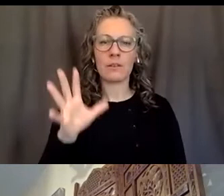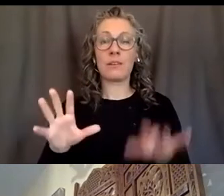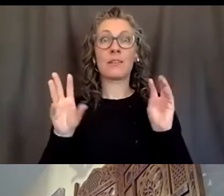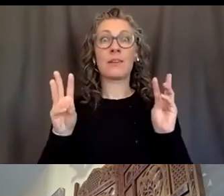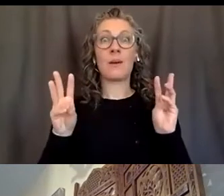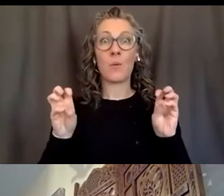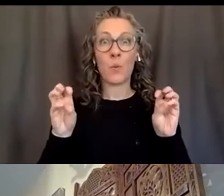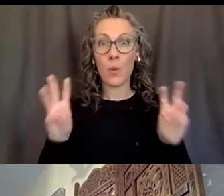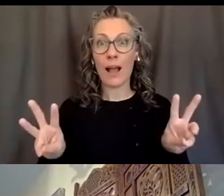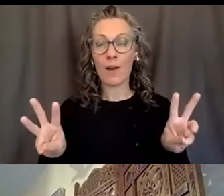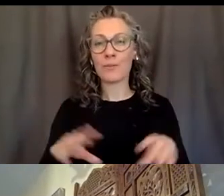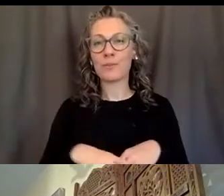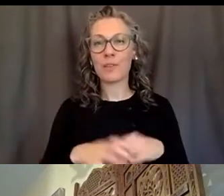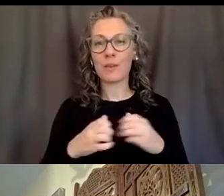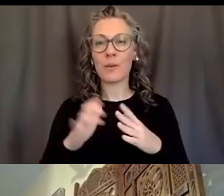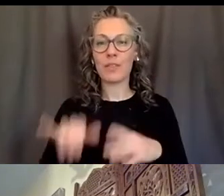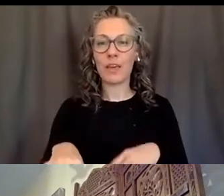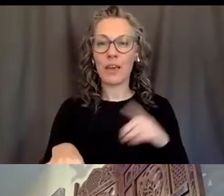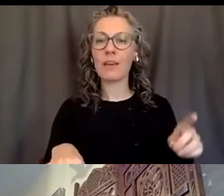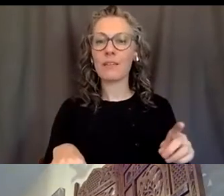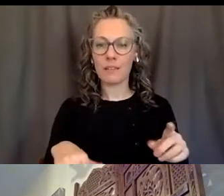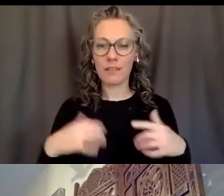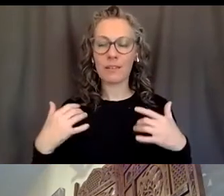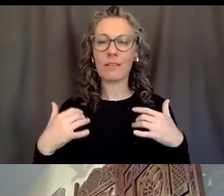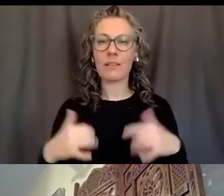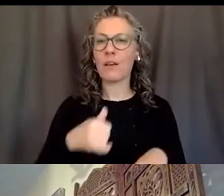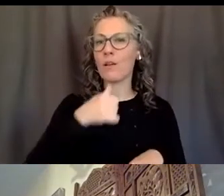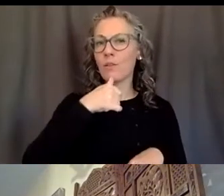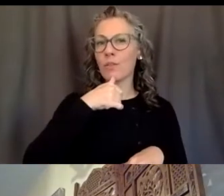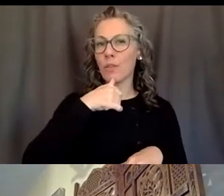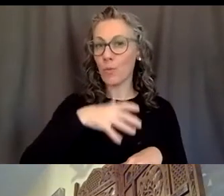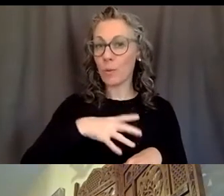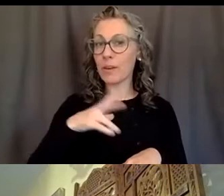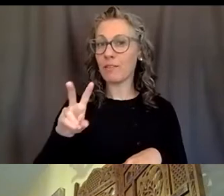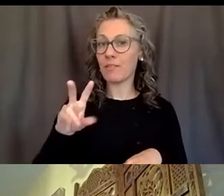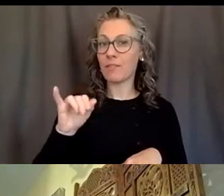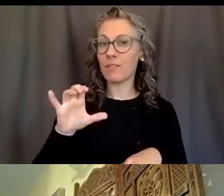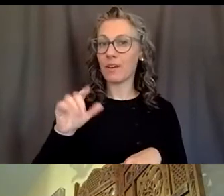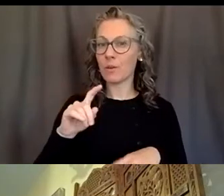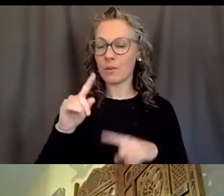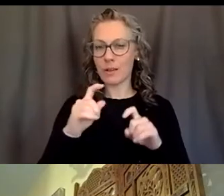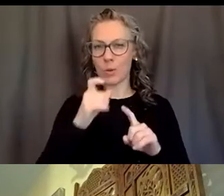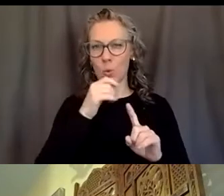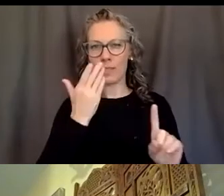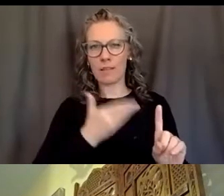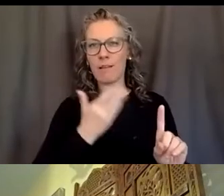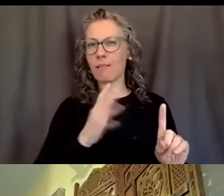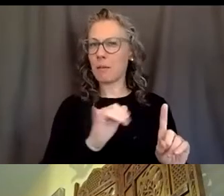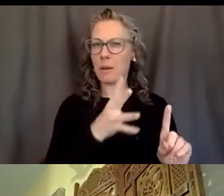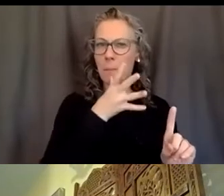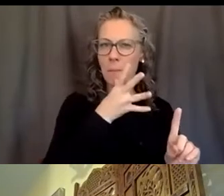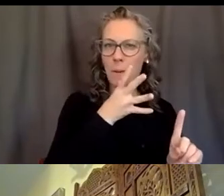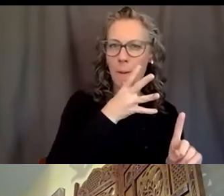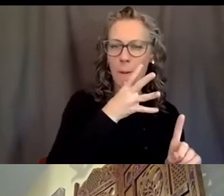wow moment. Like, oh wow, the woman that Victor wanted to ask about is a motherly figure.